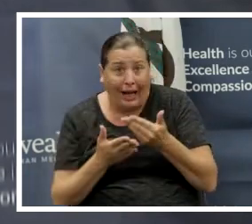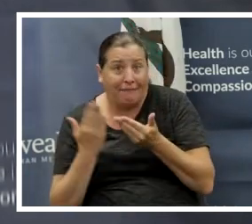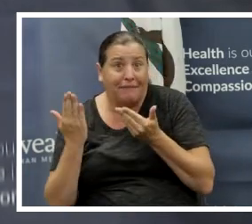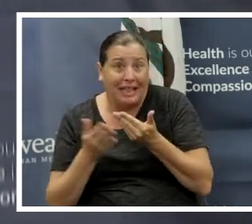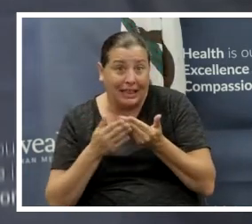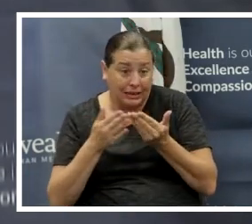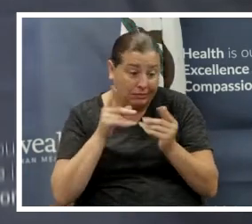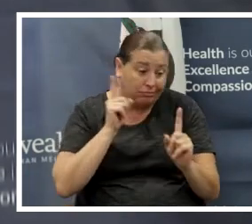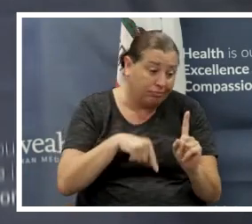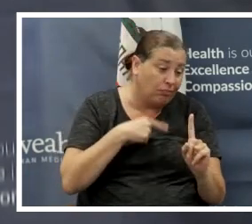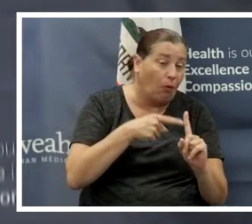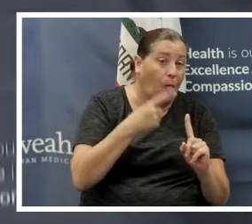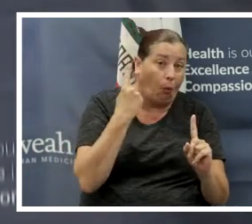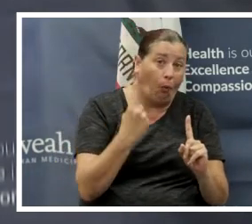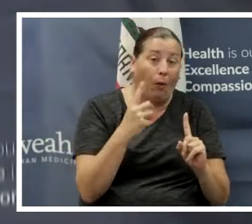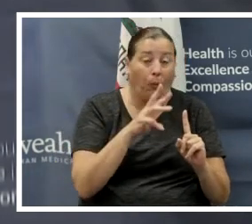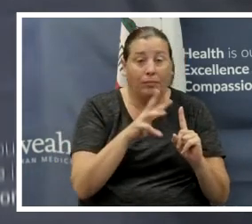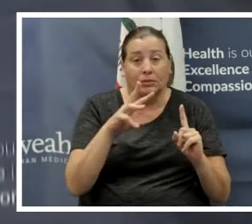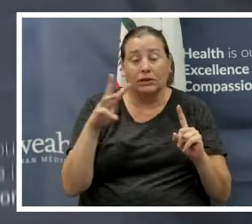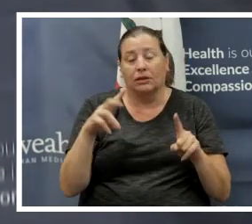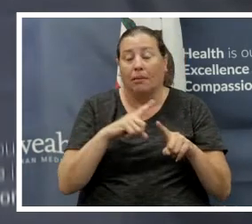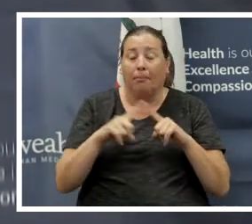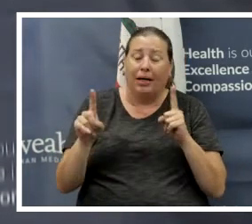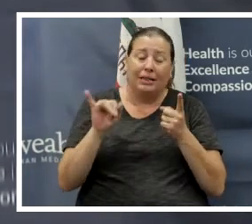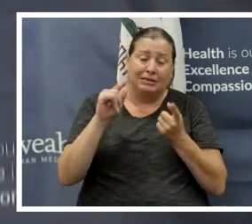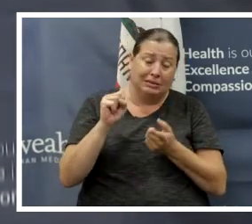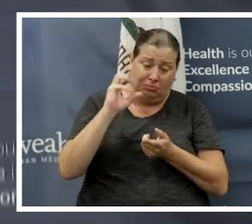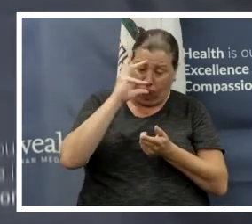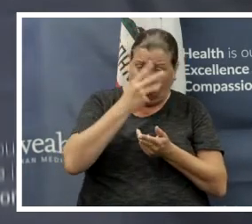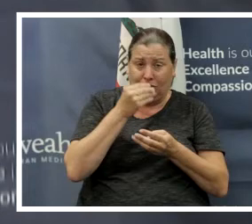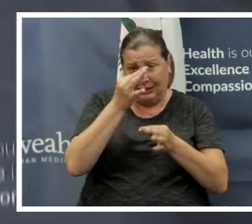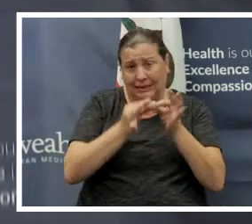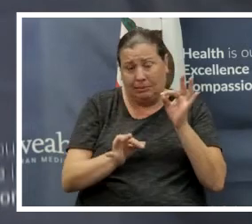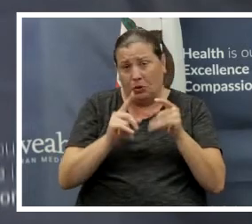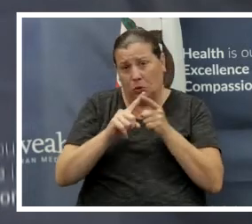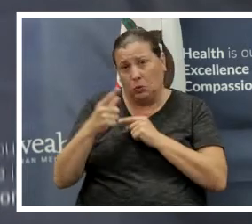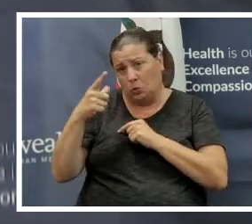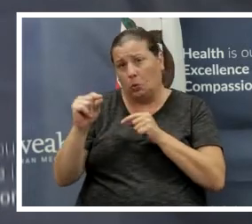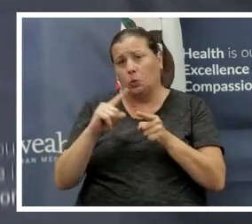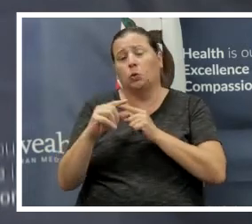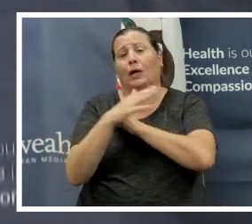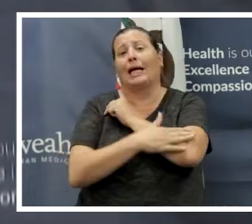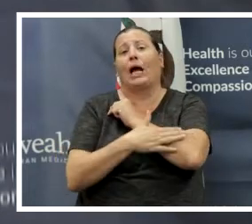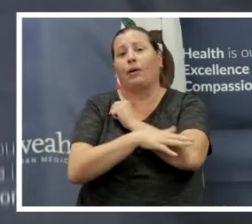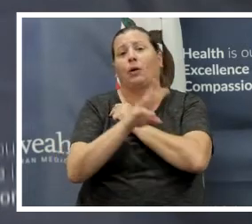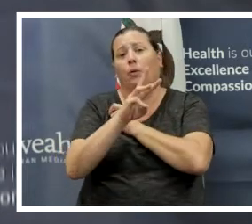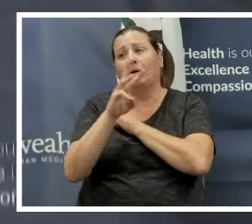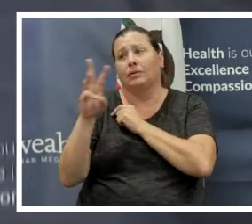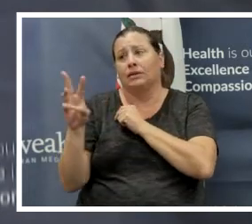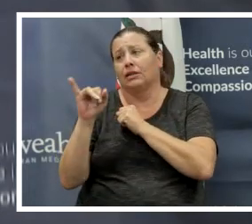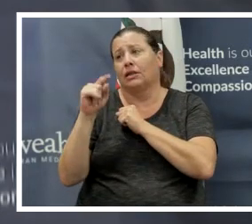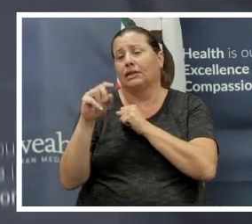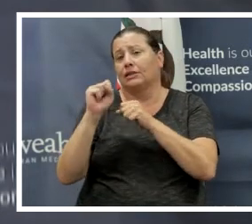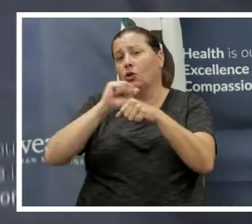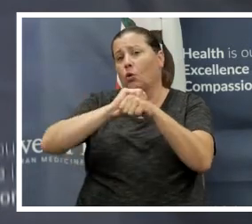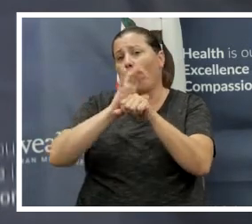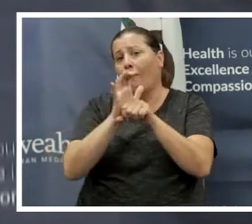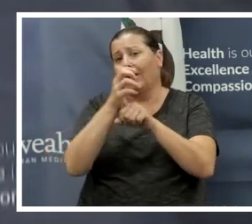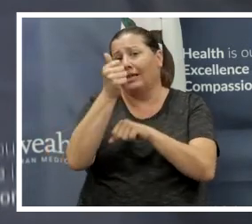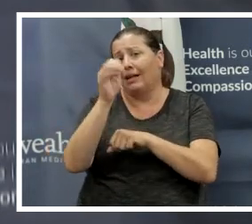going to a single website. But it's pretty simple to go to the county website. It's